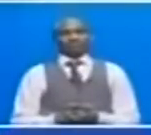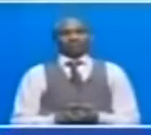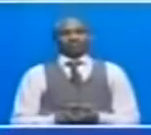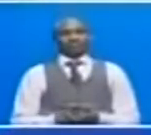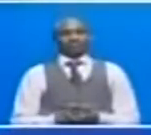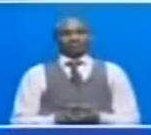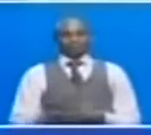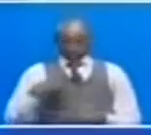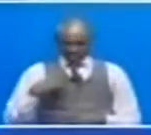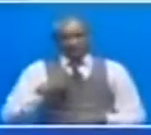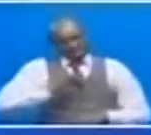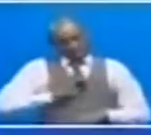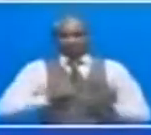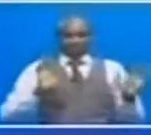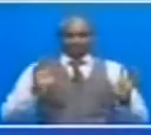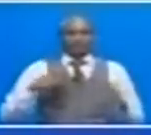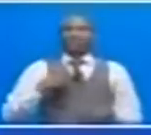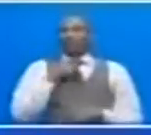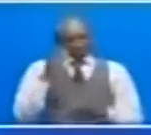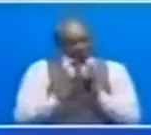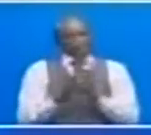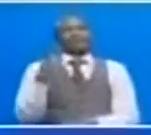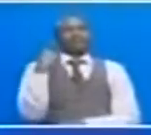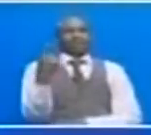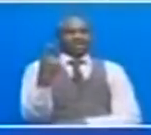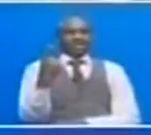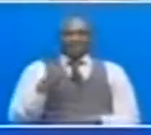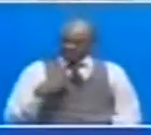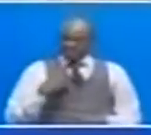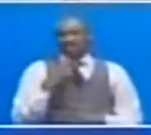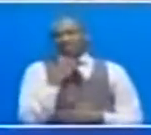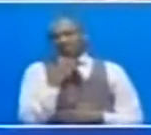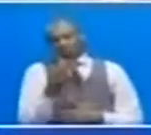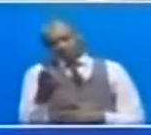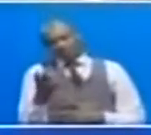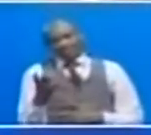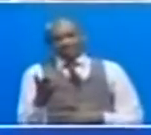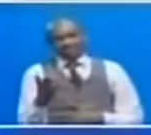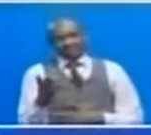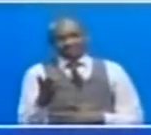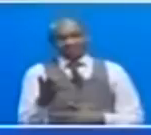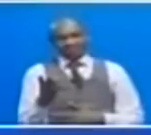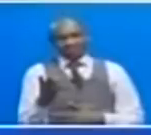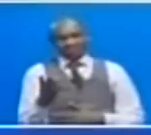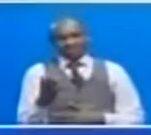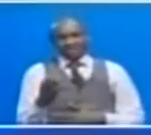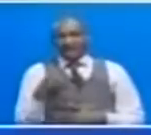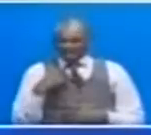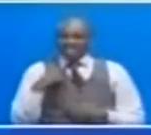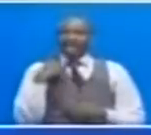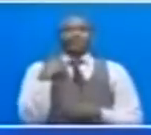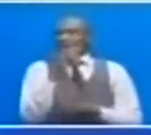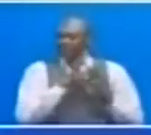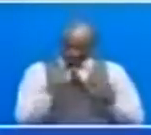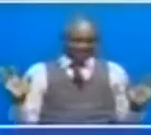I'm doing my own training. I always want to be number one. I've never liked maybe to come after number one. Mm-hmm.